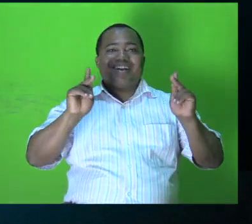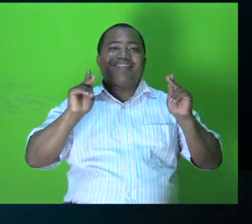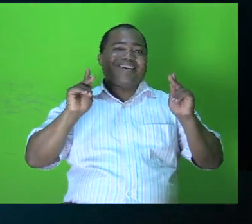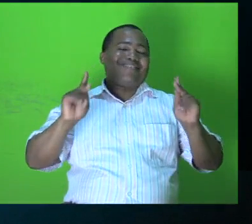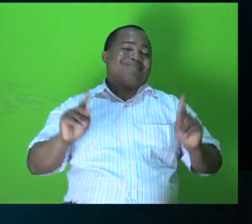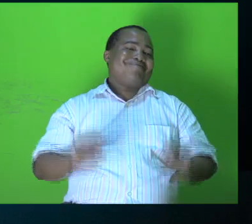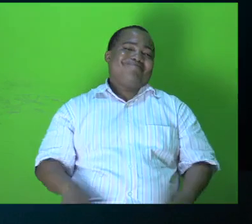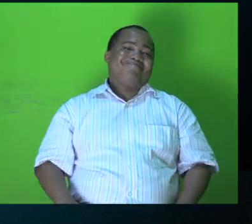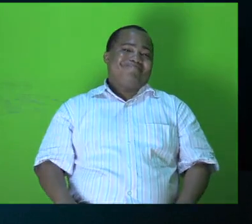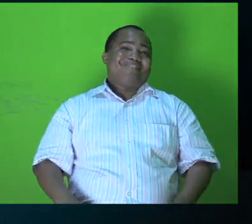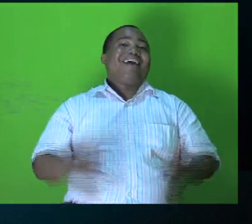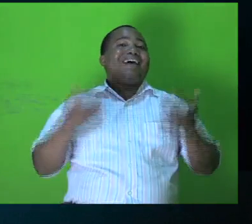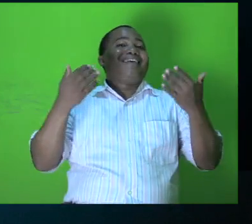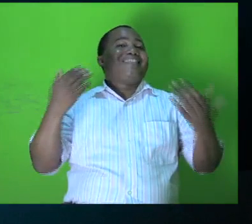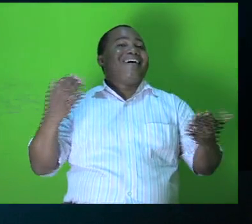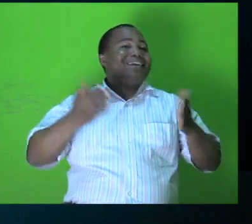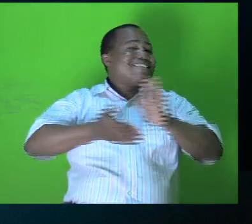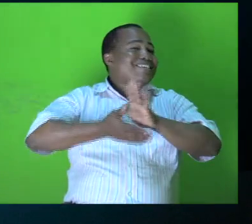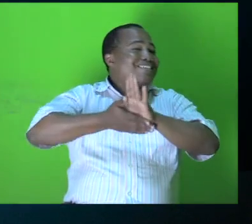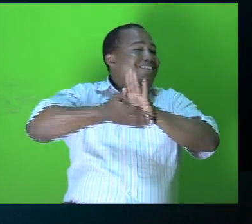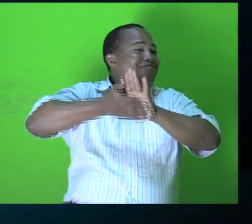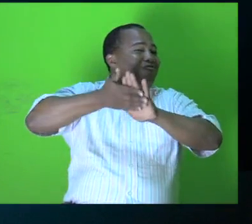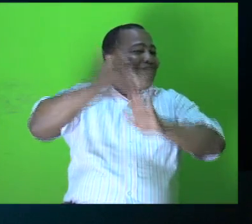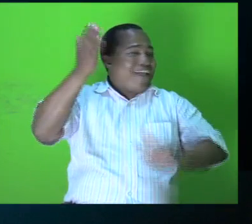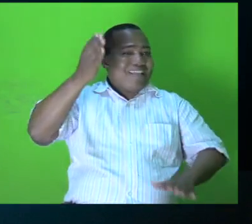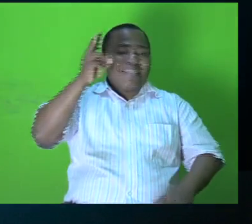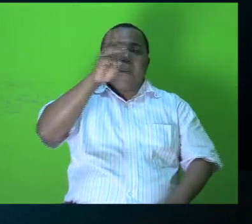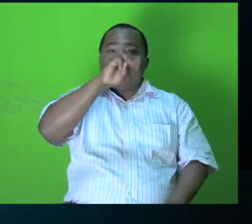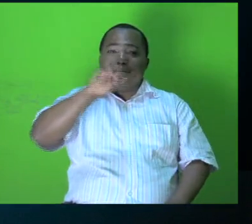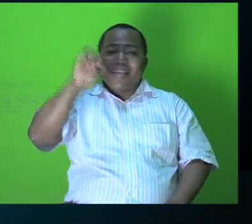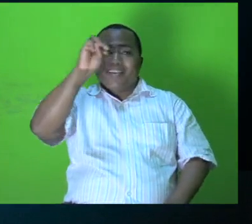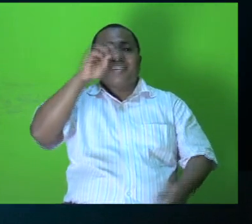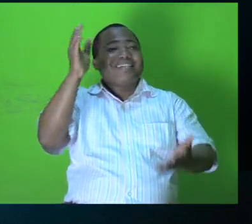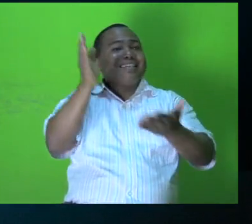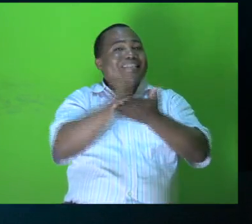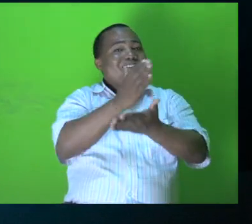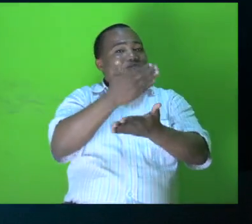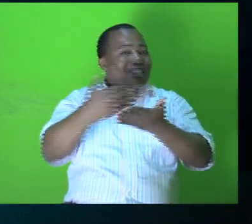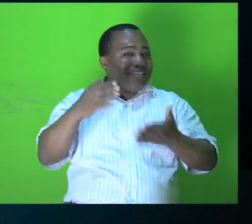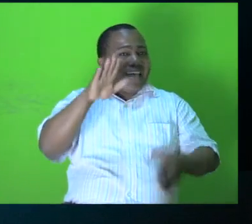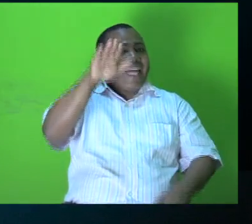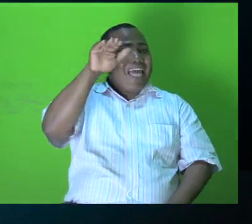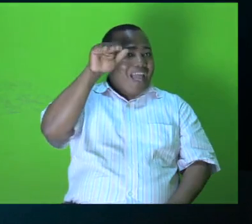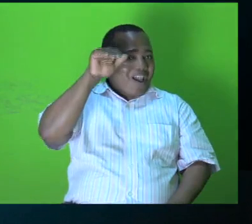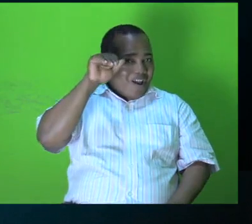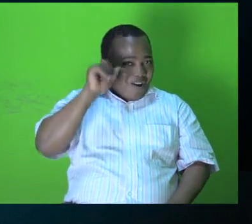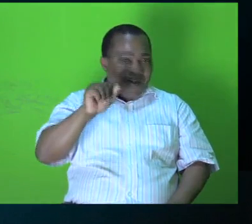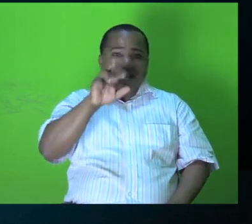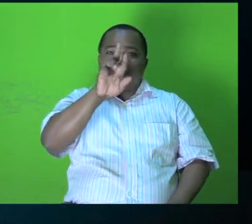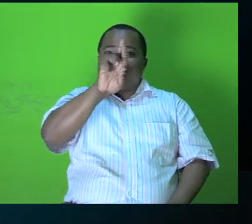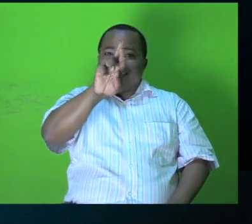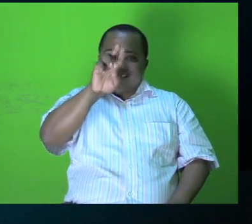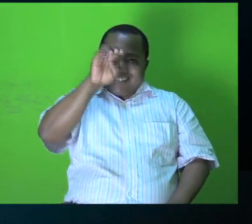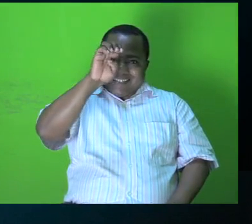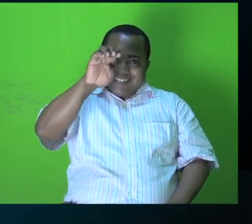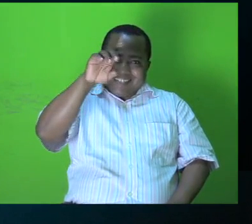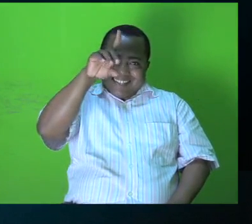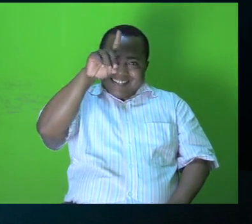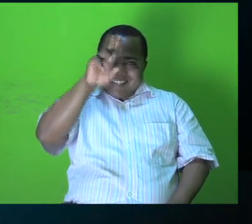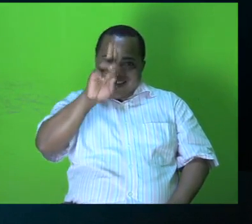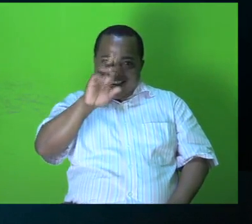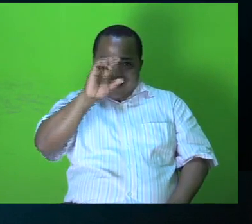That's why the first meiotic division is called the reduction division.